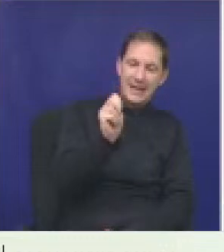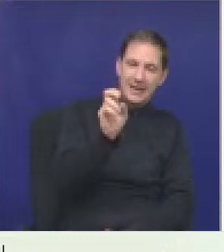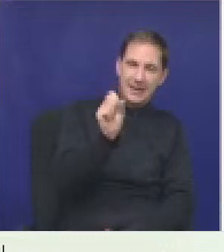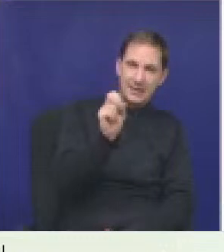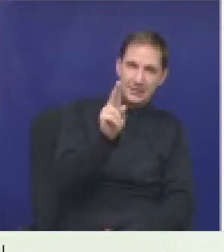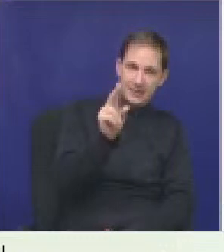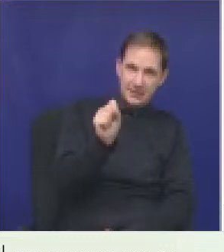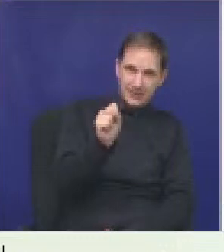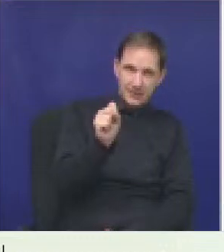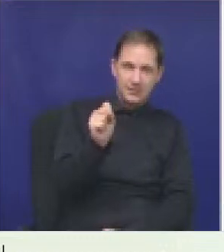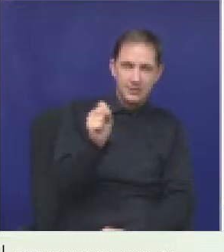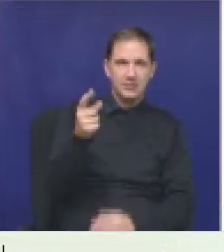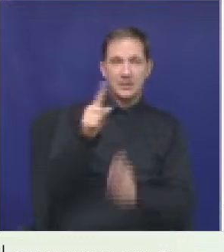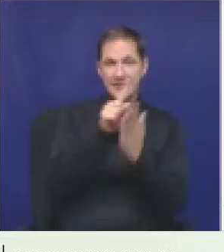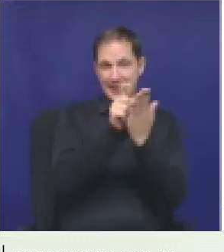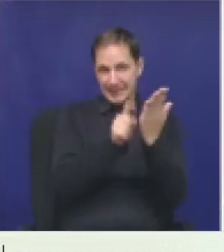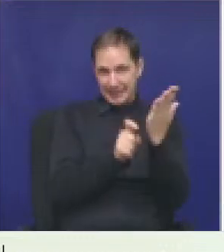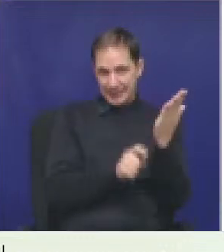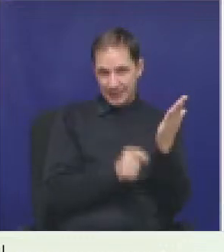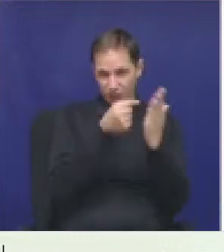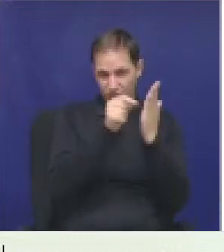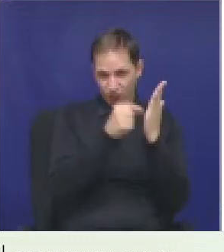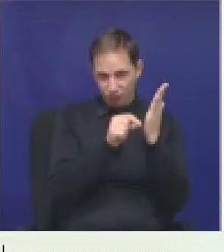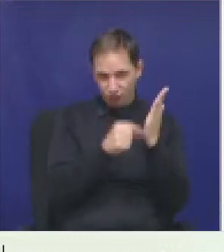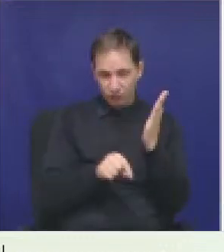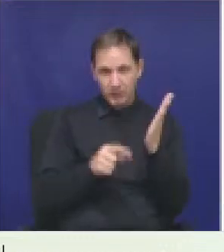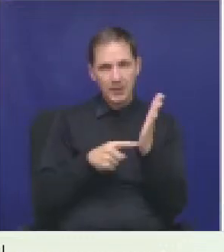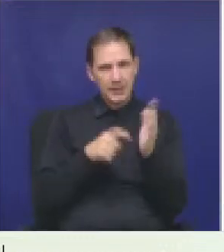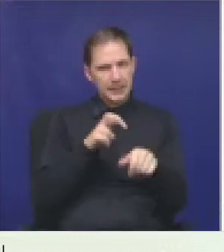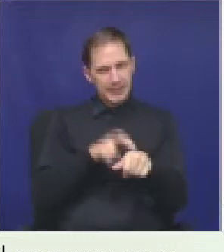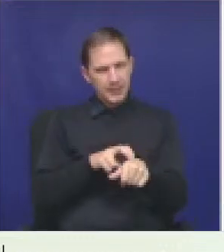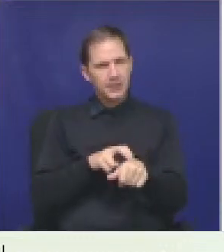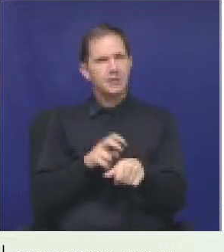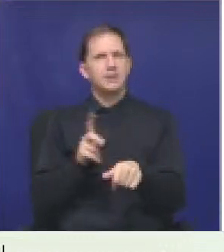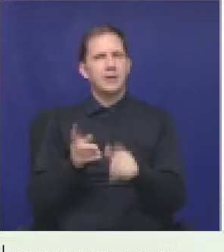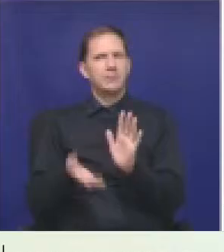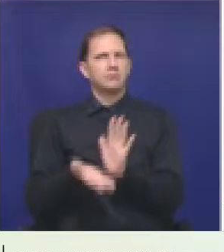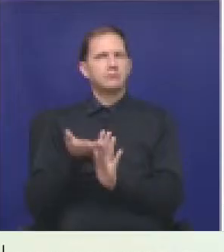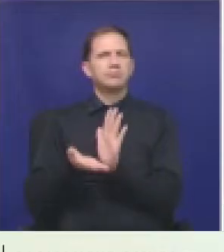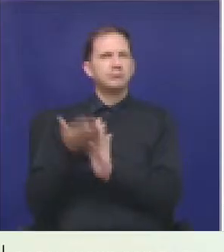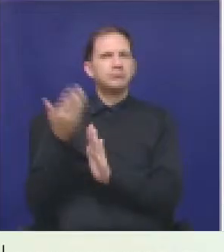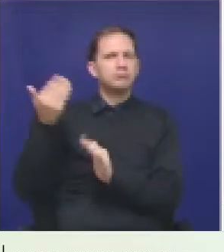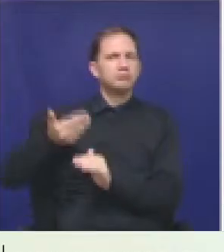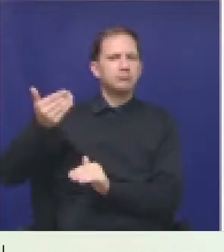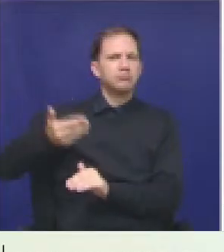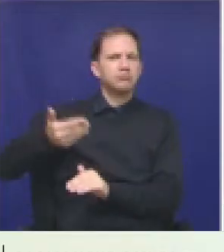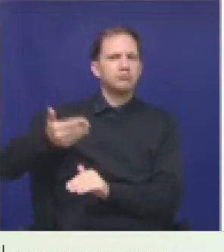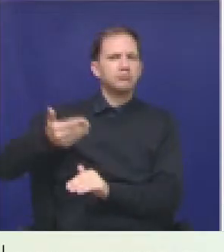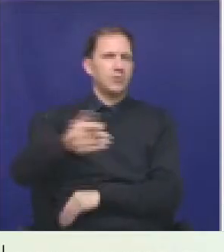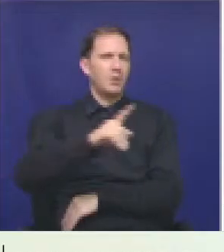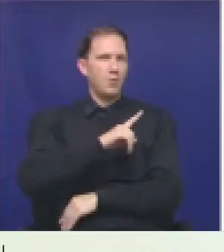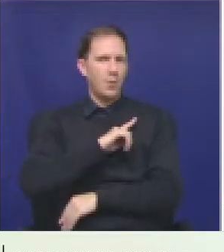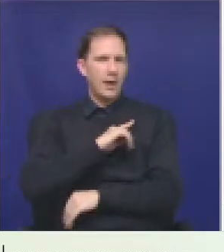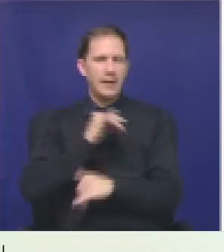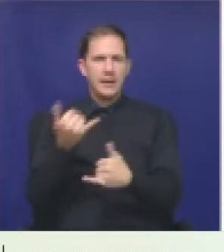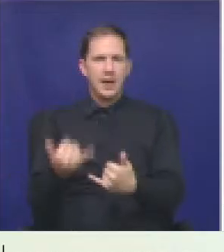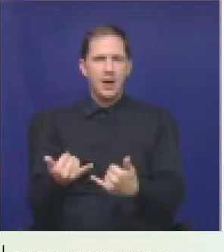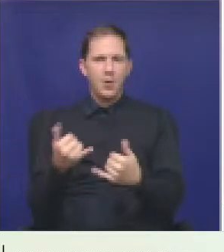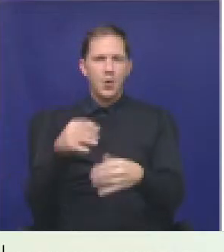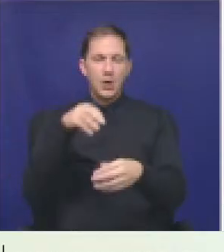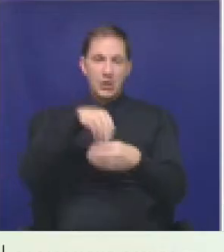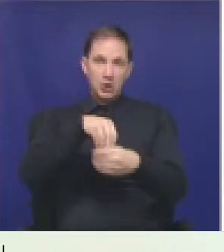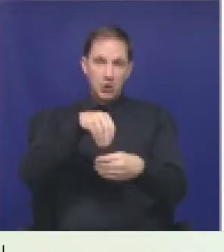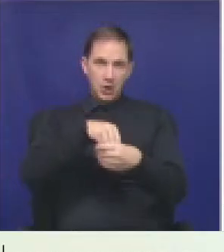government planning and physical allocations. We are in a period with high levels of internal migration. This requires